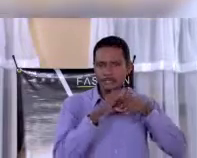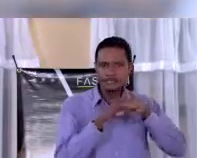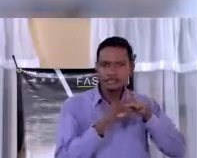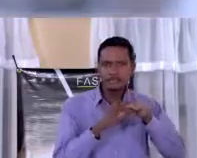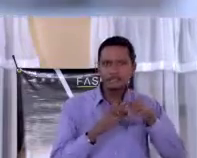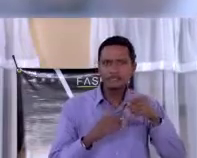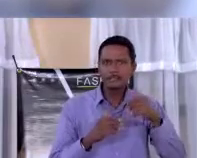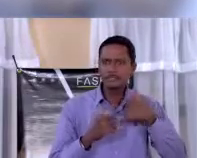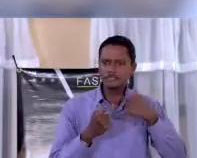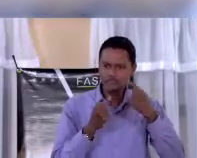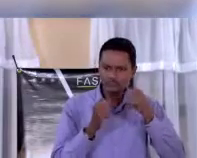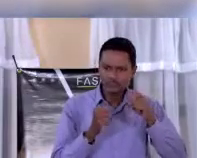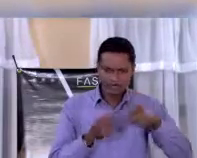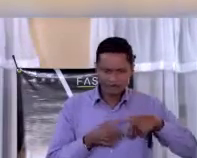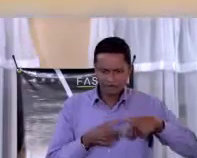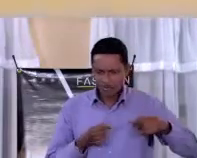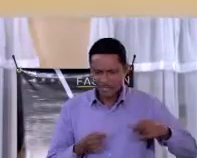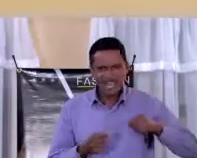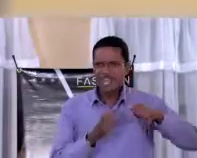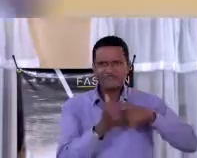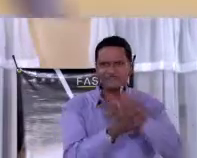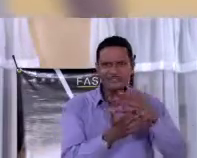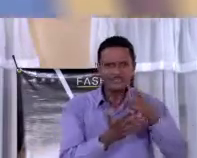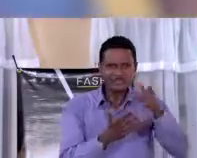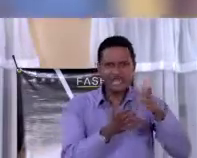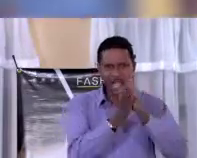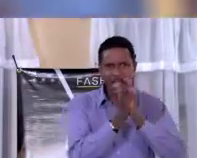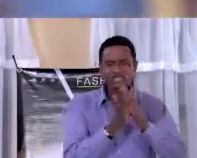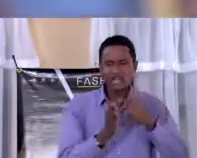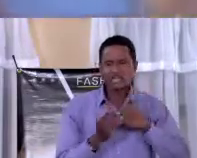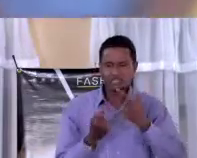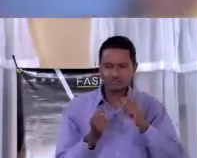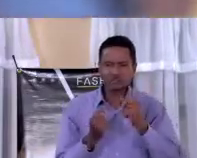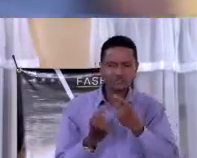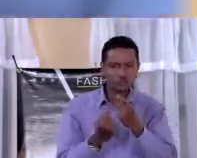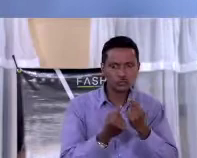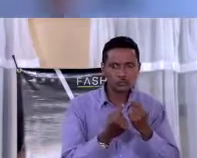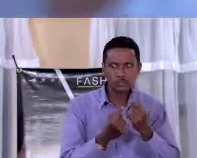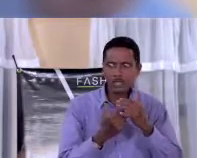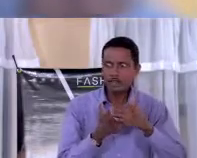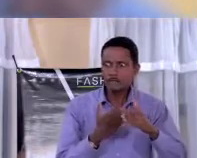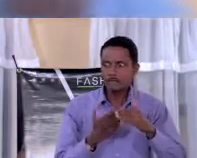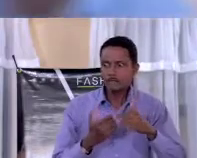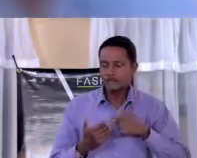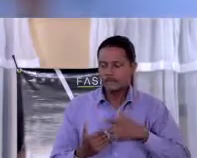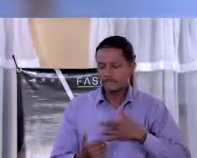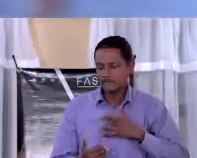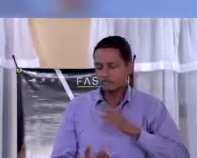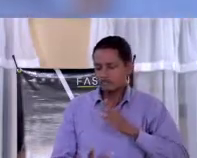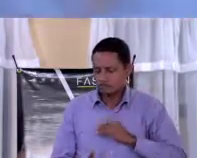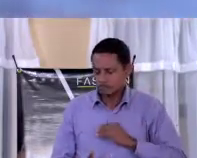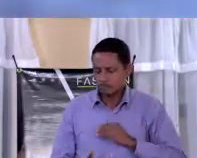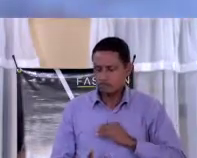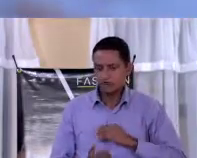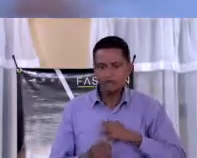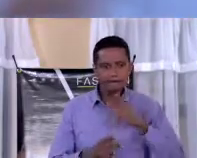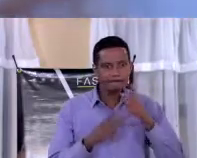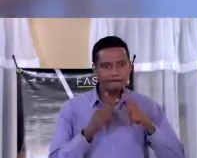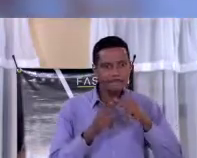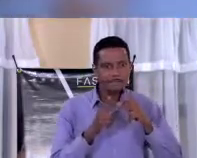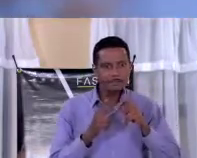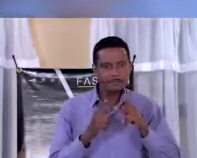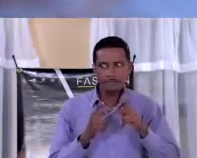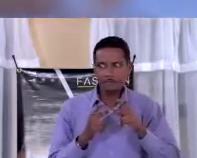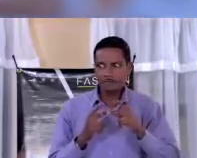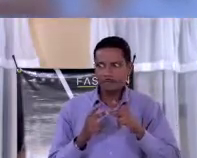trying to brand. I did everything that they asked me to. And then at the end of the show, you get discouraged. No one follow up on you afterwards, but